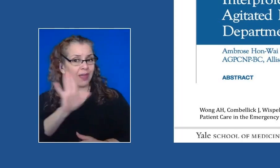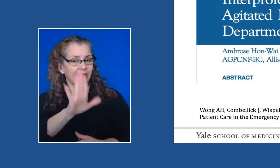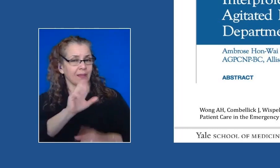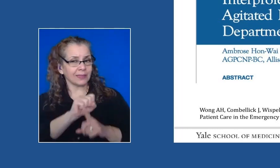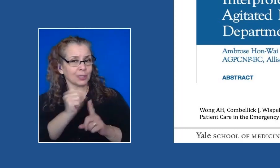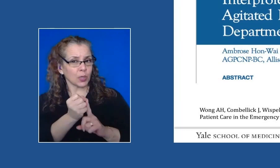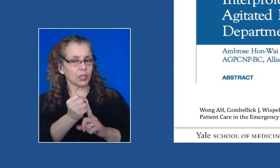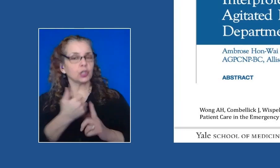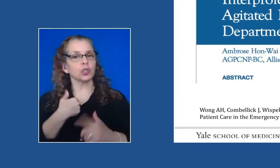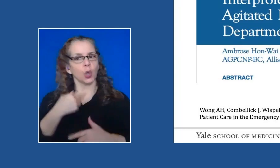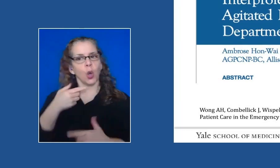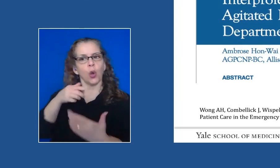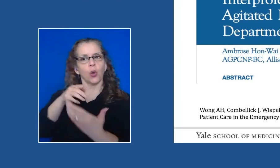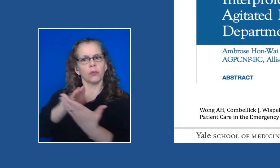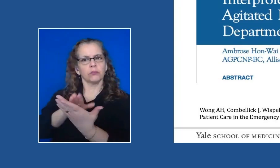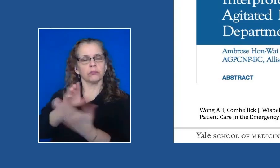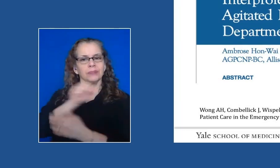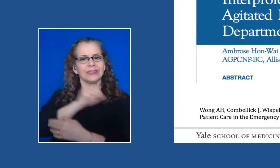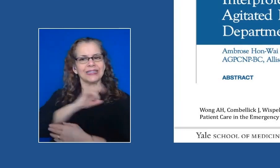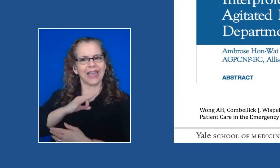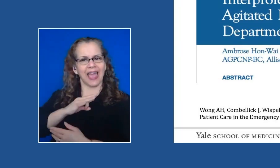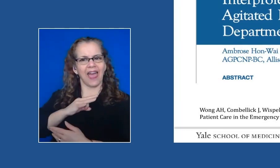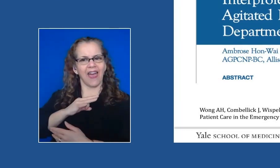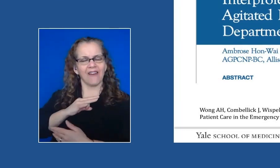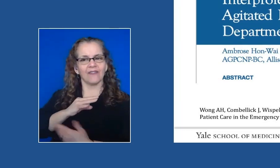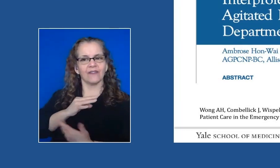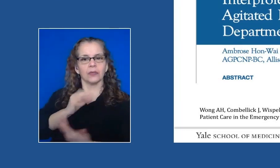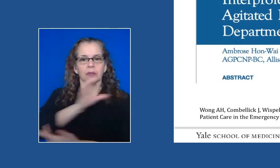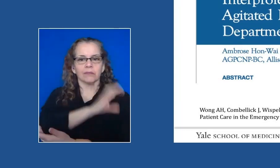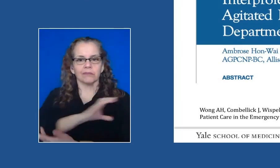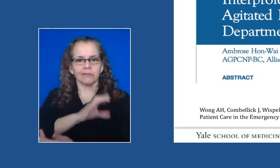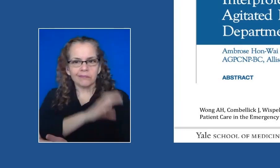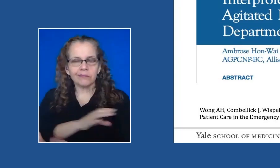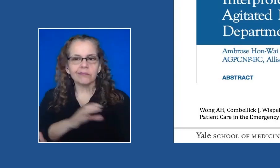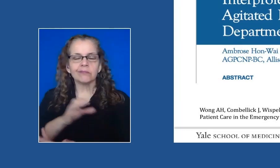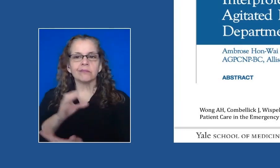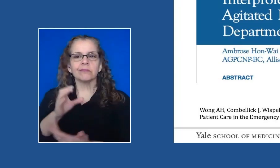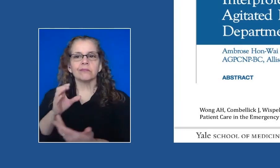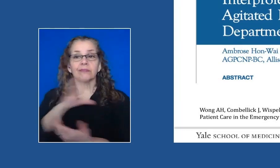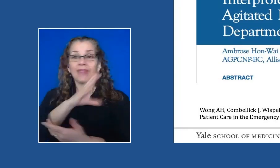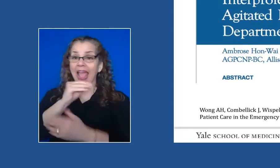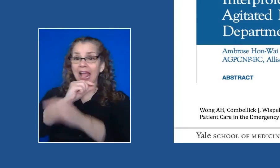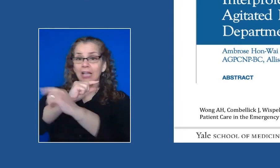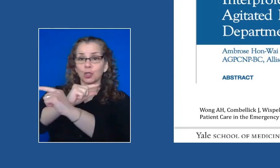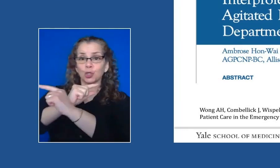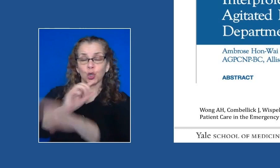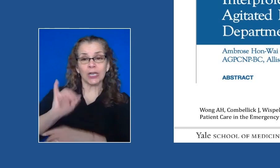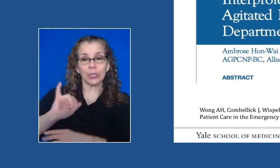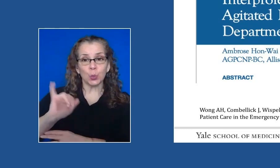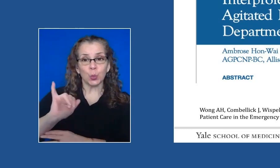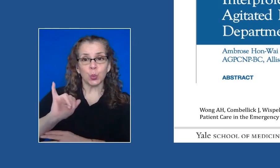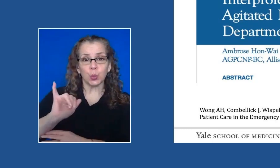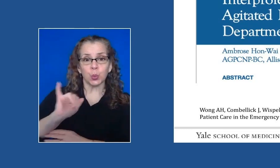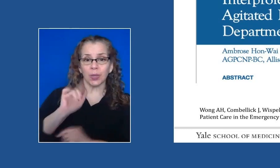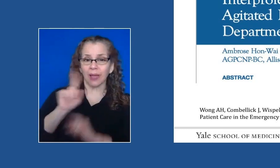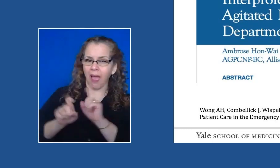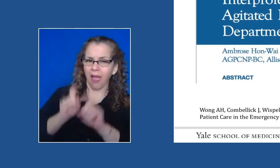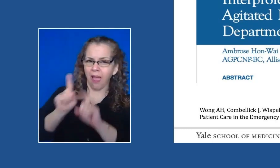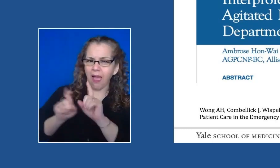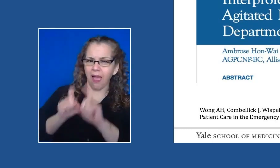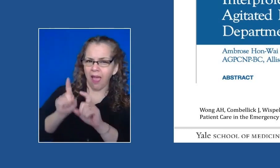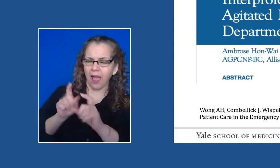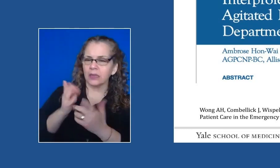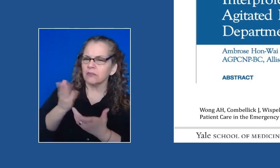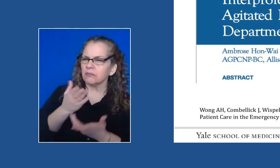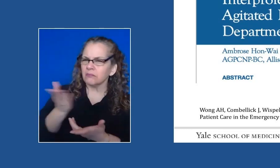staff members, healthcare workers, clinicians, as well as the security officers that work in the hospitals, to get a sense of what it's